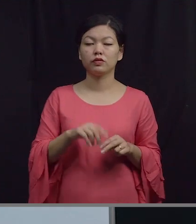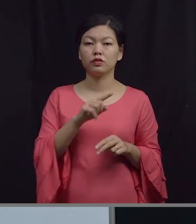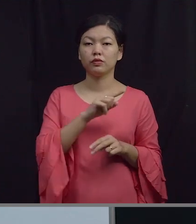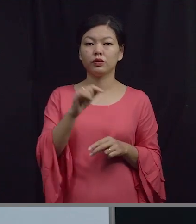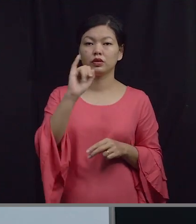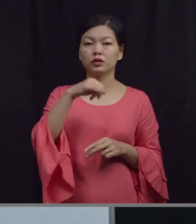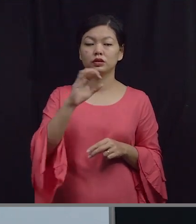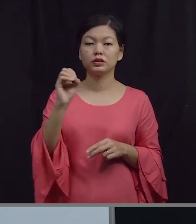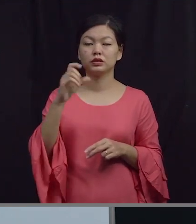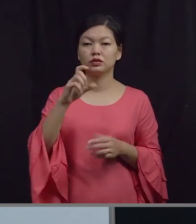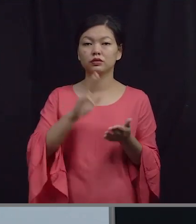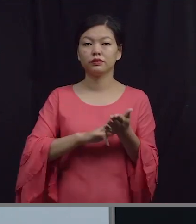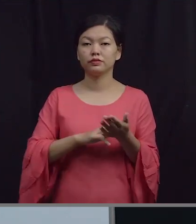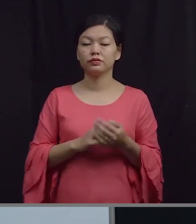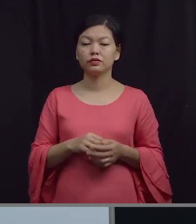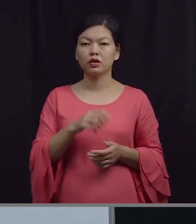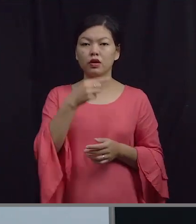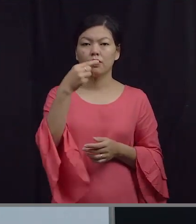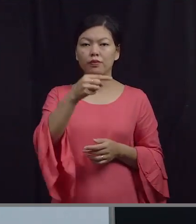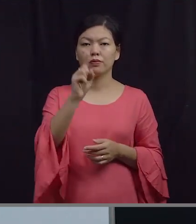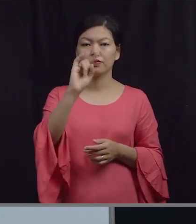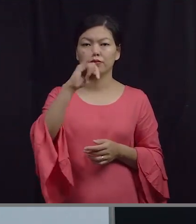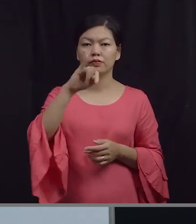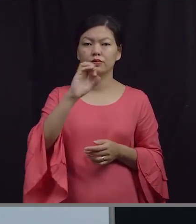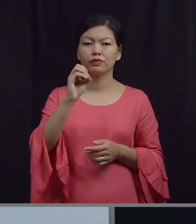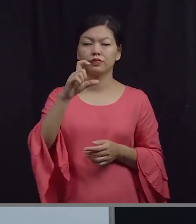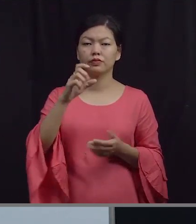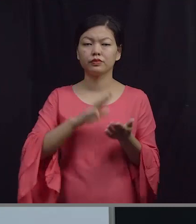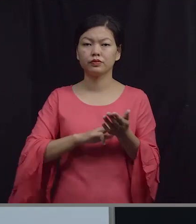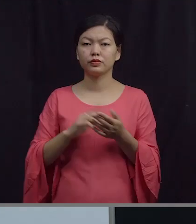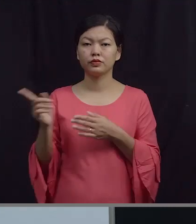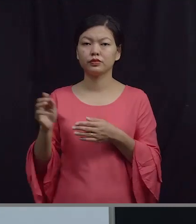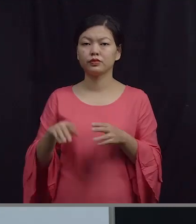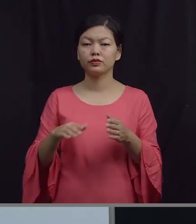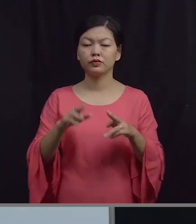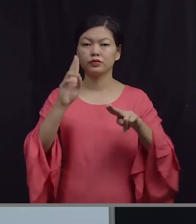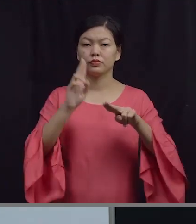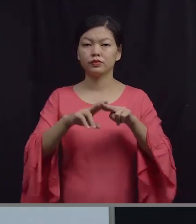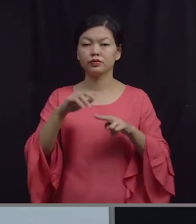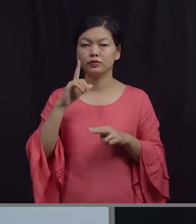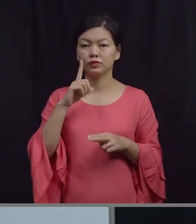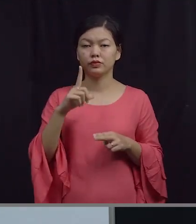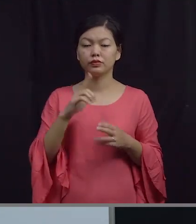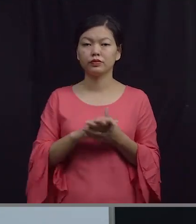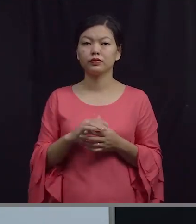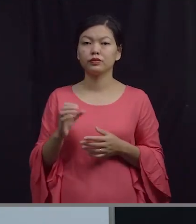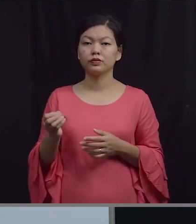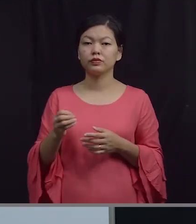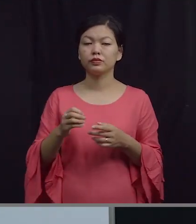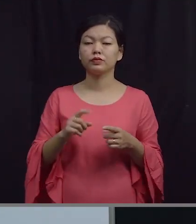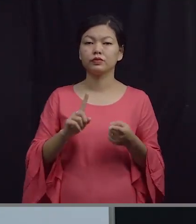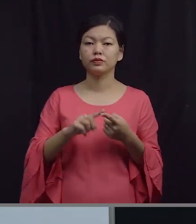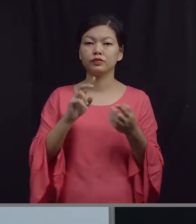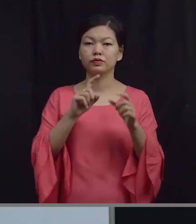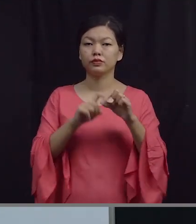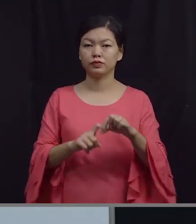centimeter. So this minus 60 centimeter will be the focal length of what? Equivalent lenses or combination